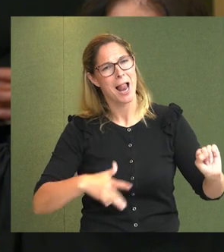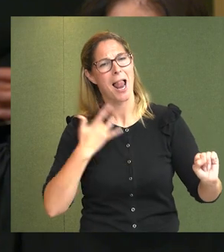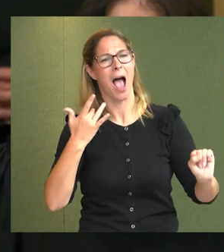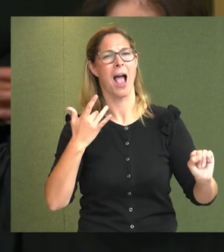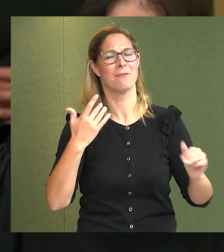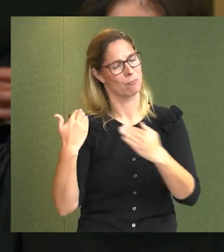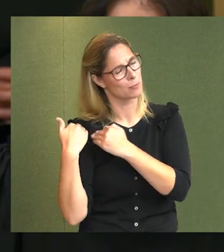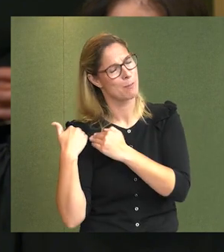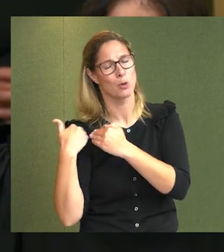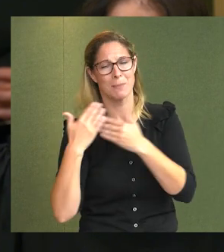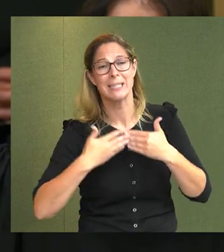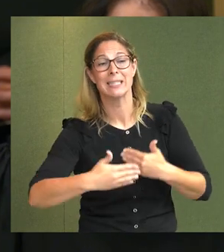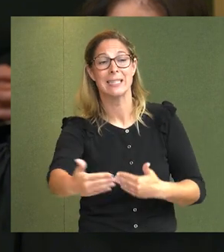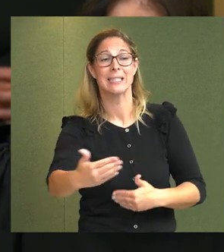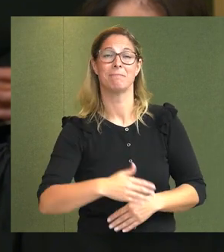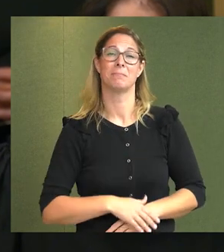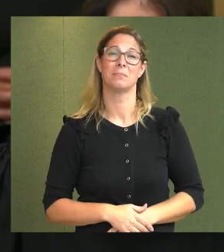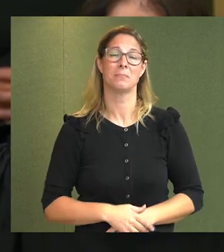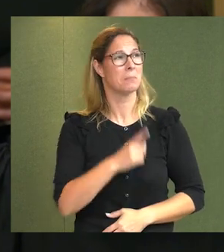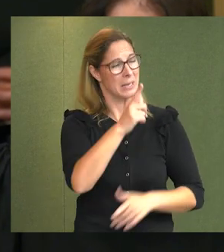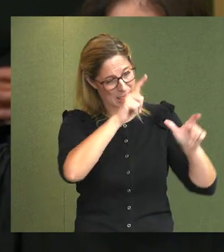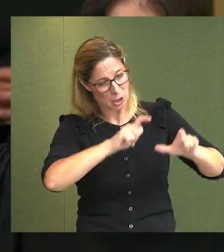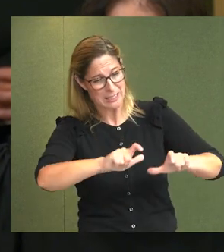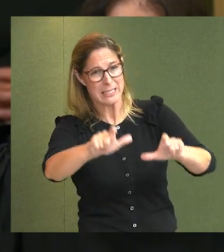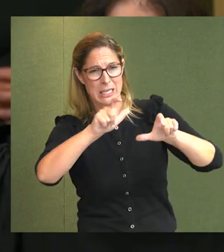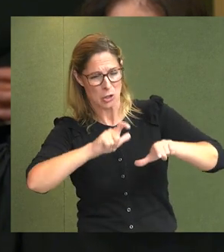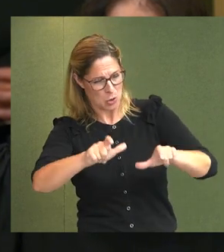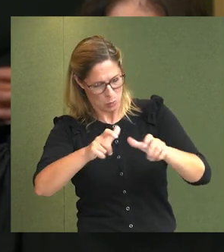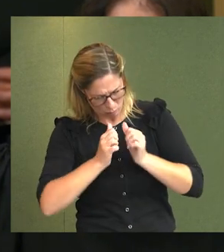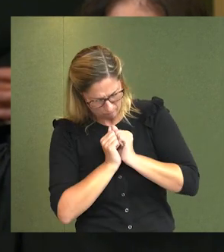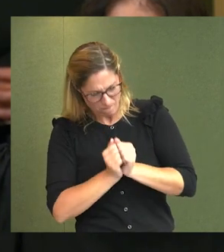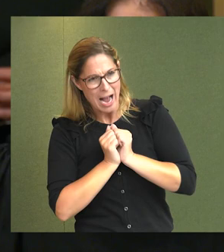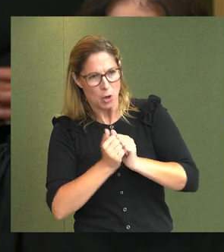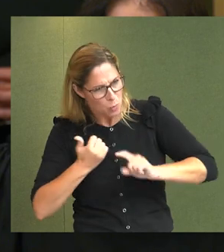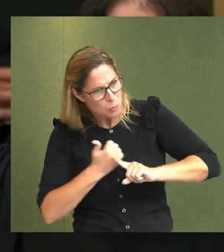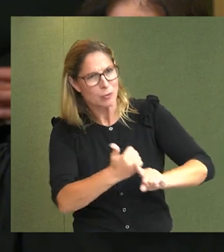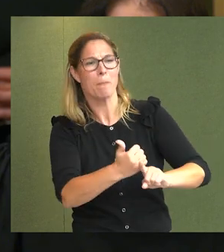he continue to uphold the values of a free society to the benefit of us all.